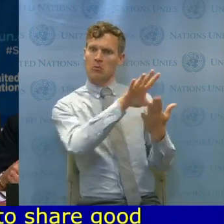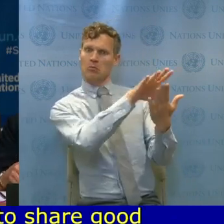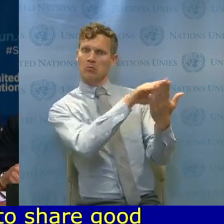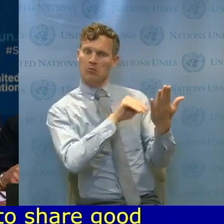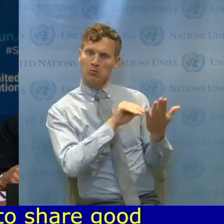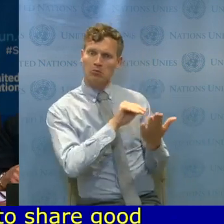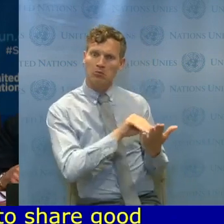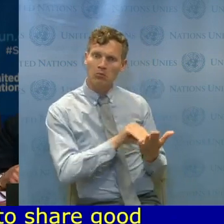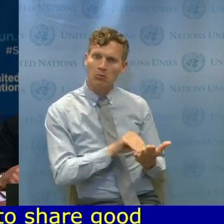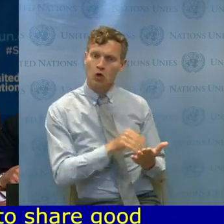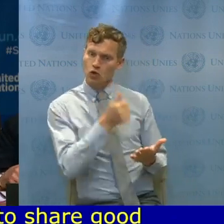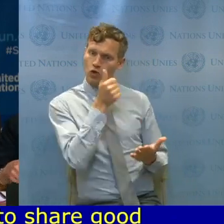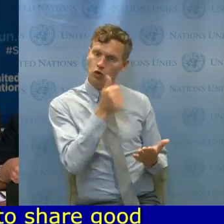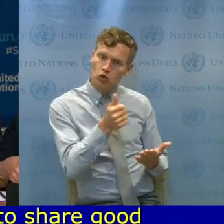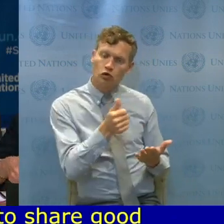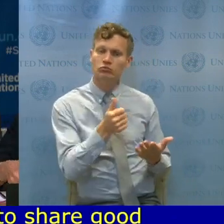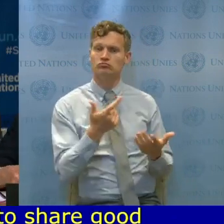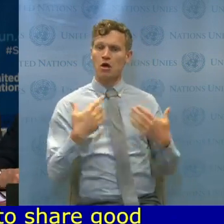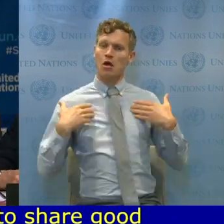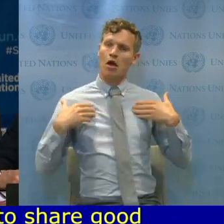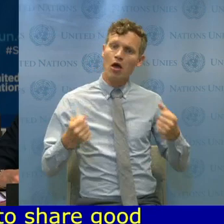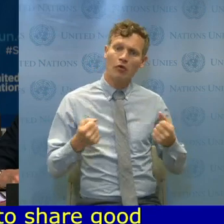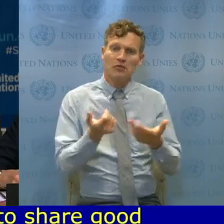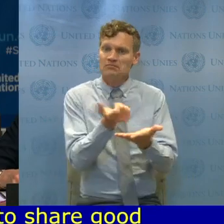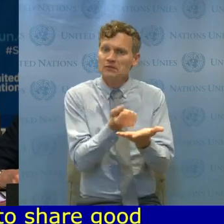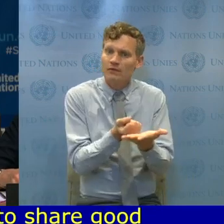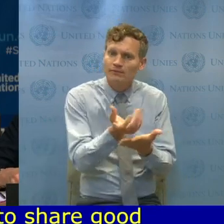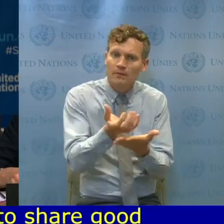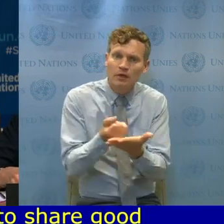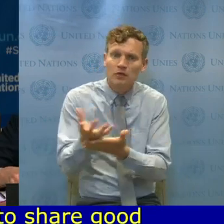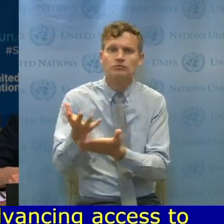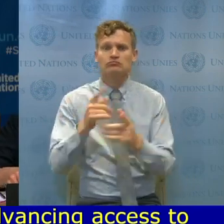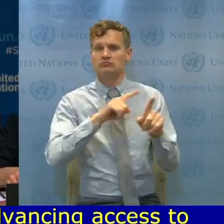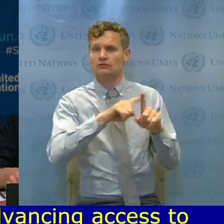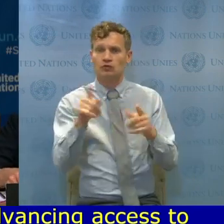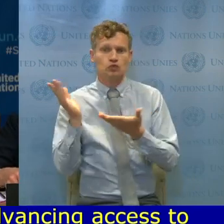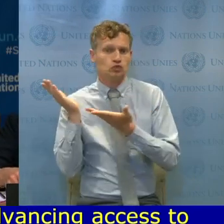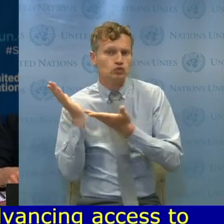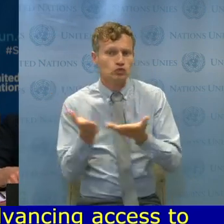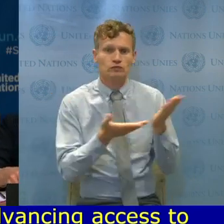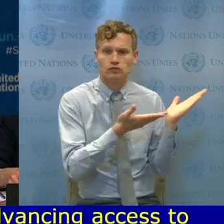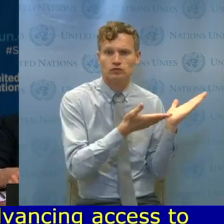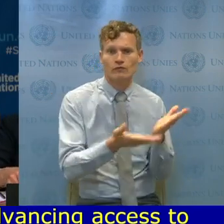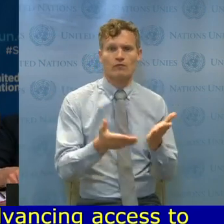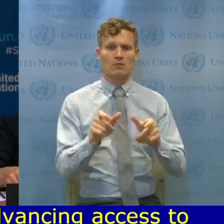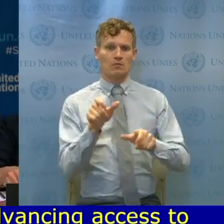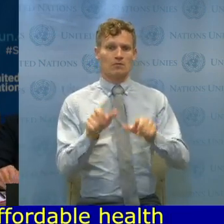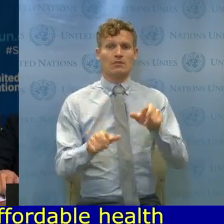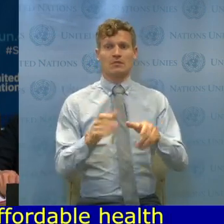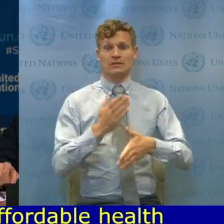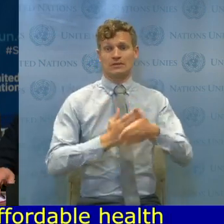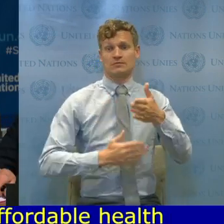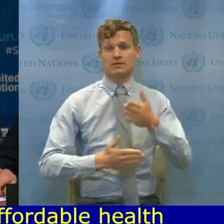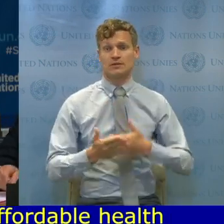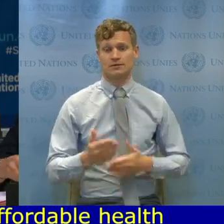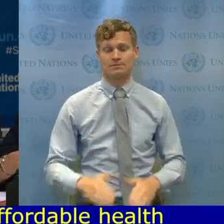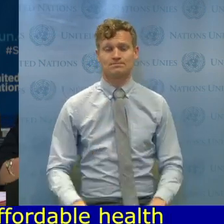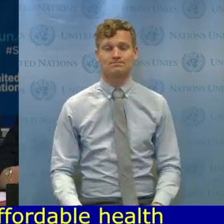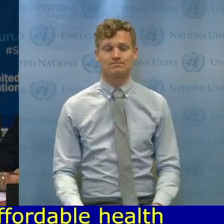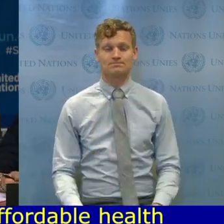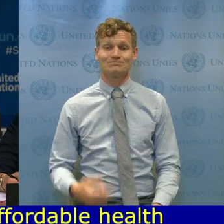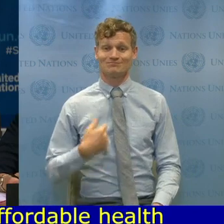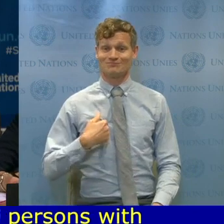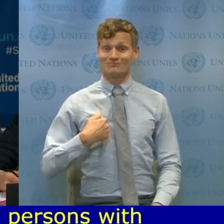health information and services to all persons with disabilities. I would like to warmly welcome